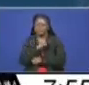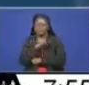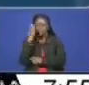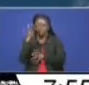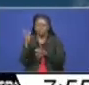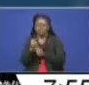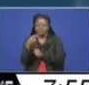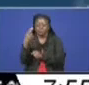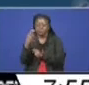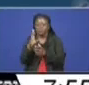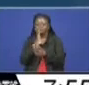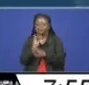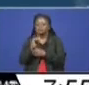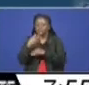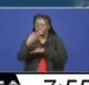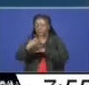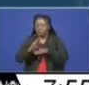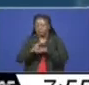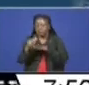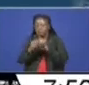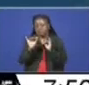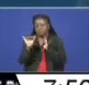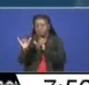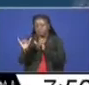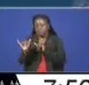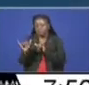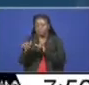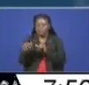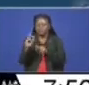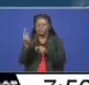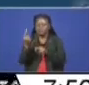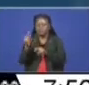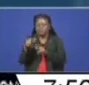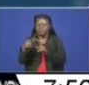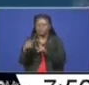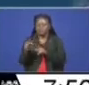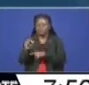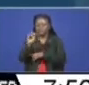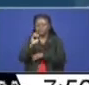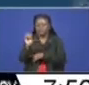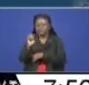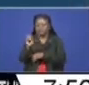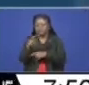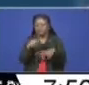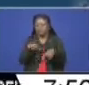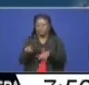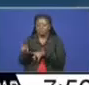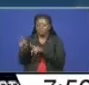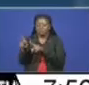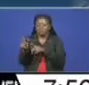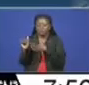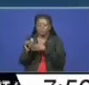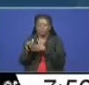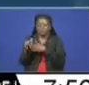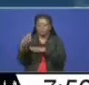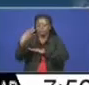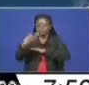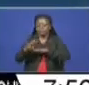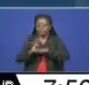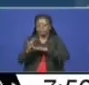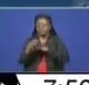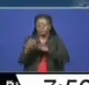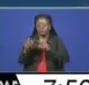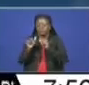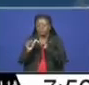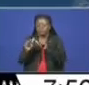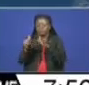keep it moving east-southeast for a few hours, then turning more towards the north and east, riding along that frontal boundary. And that should keep it well over the